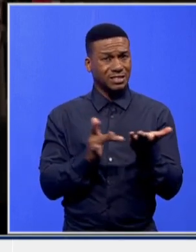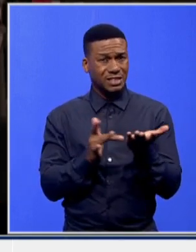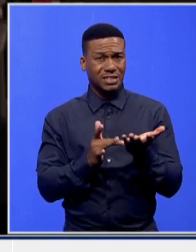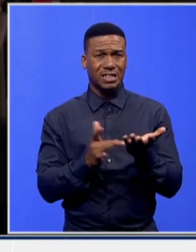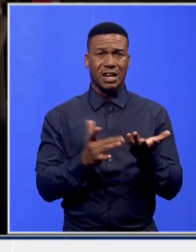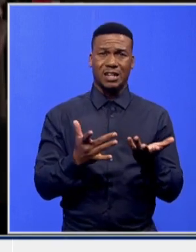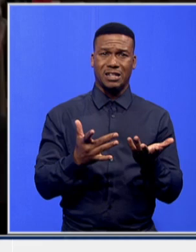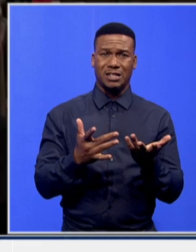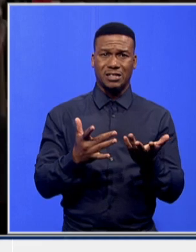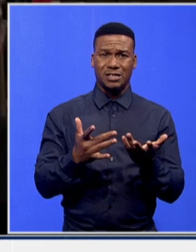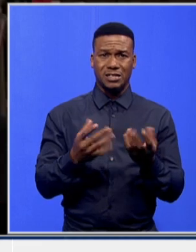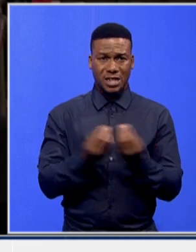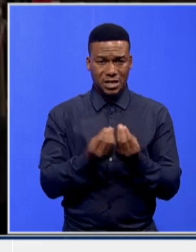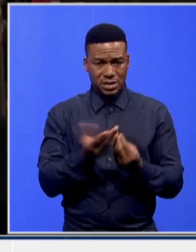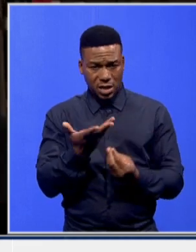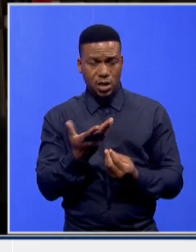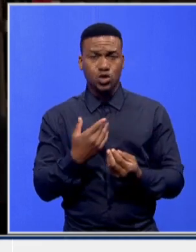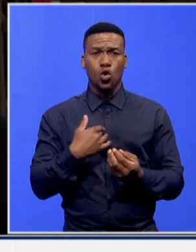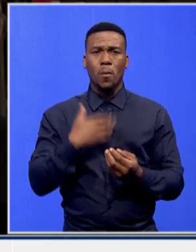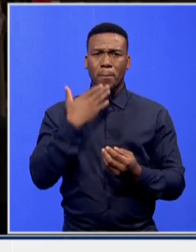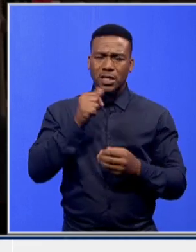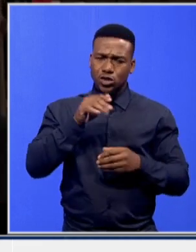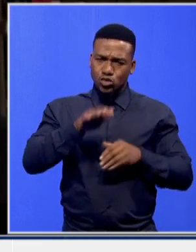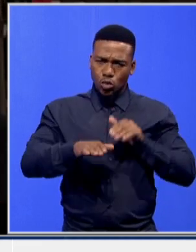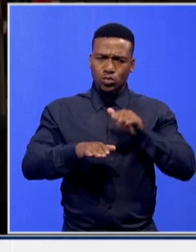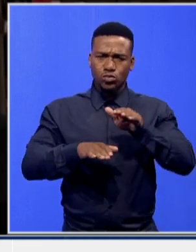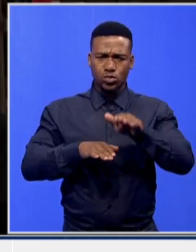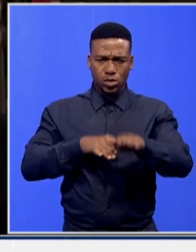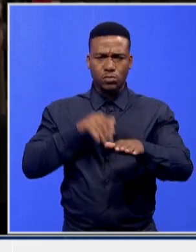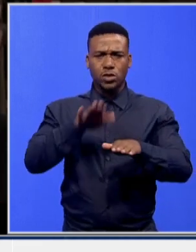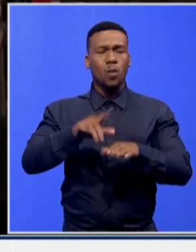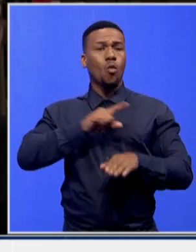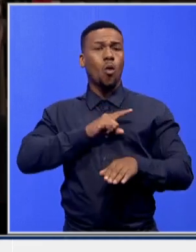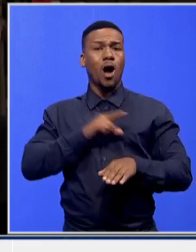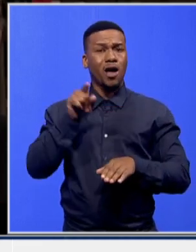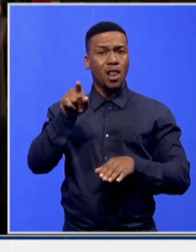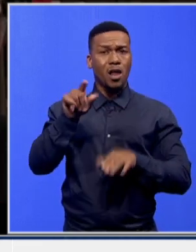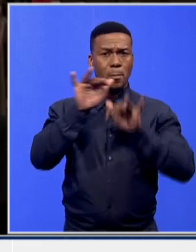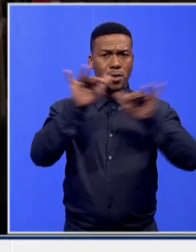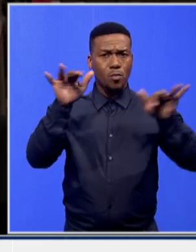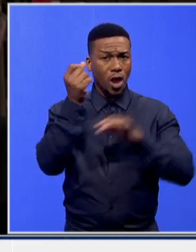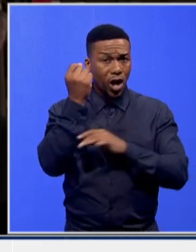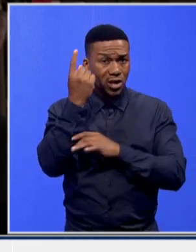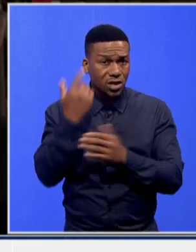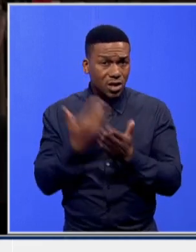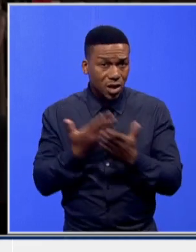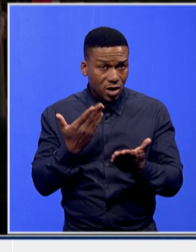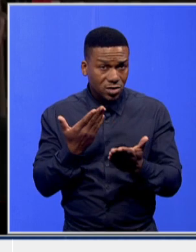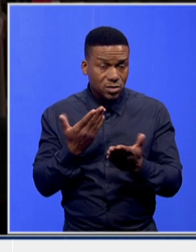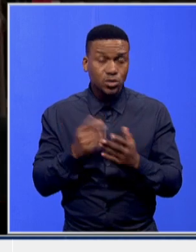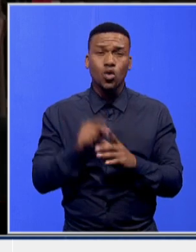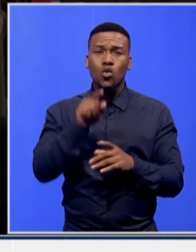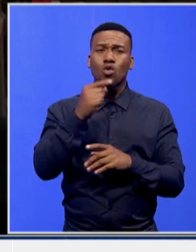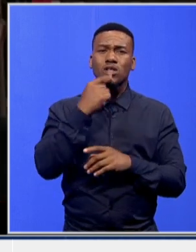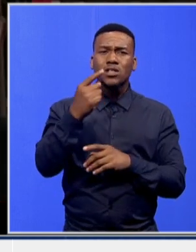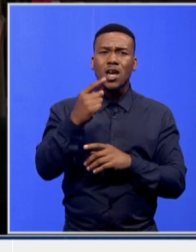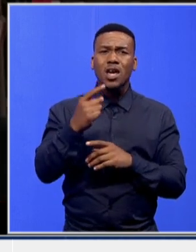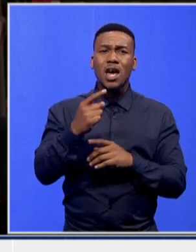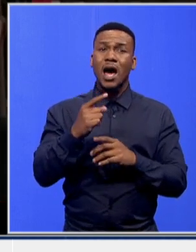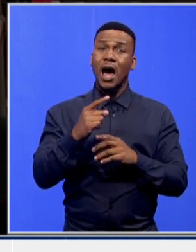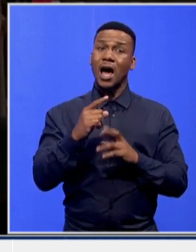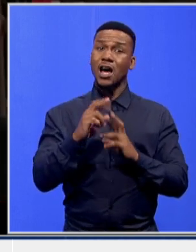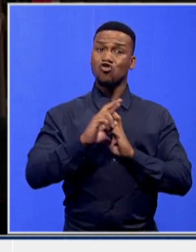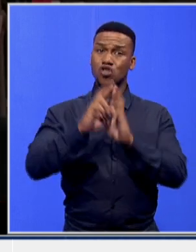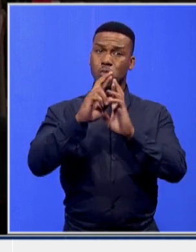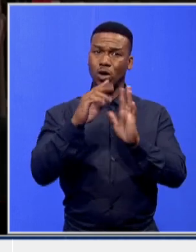one bite at a time so that the viewer is able to understand what we're talking about. Well, you say that the disclosures will be made in the integrated report. Where does that go? You say